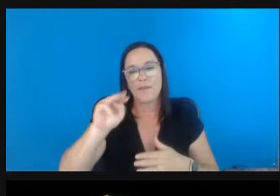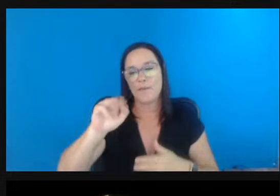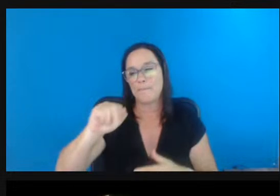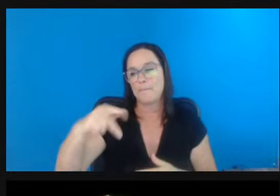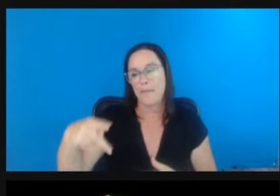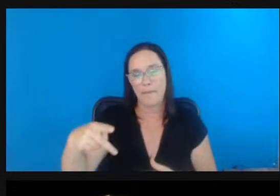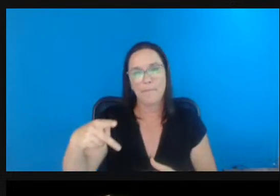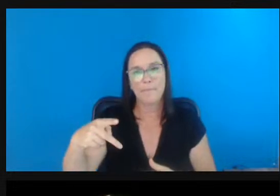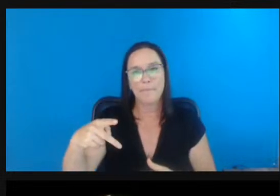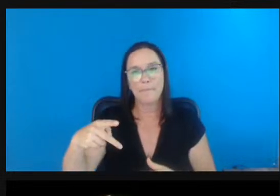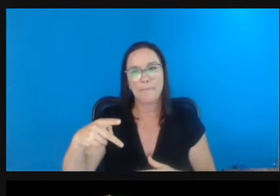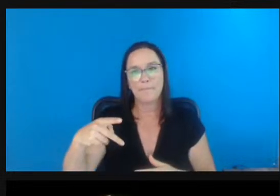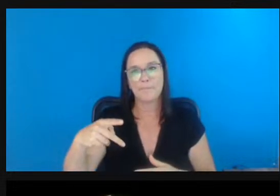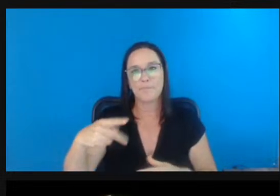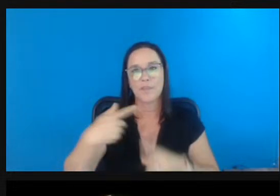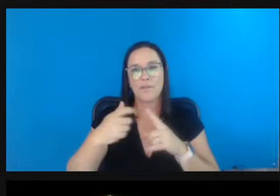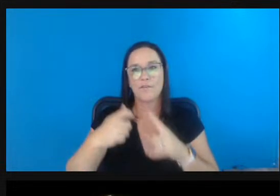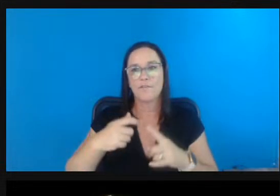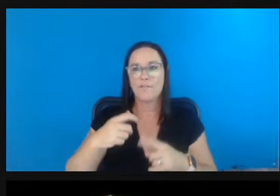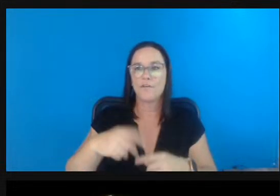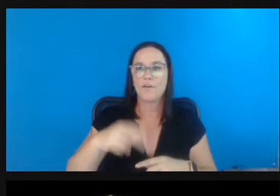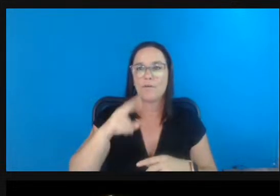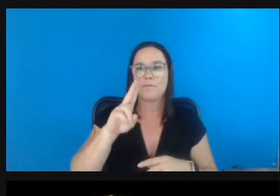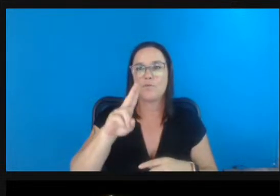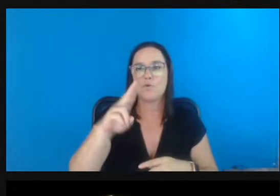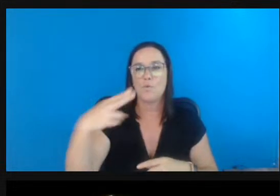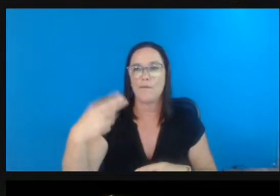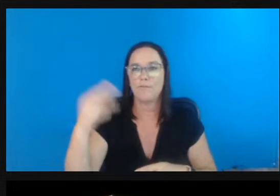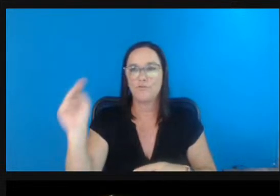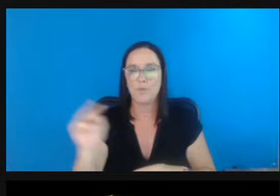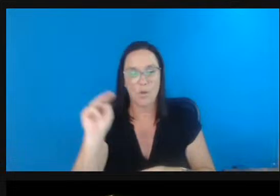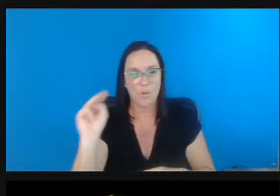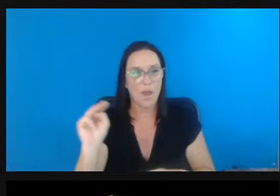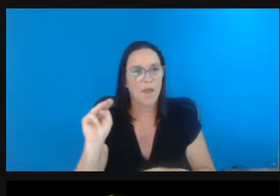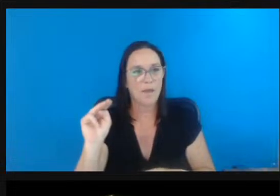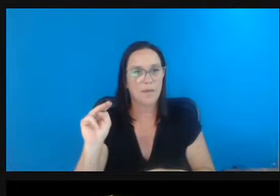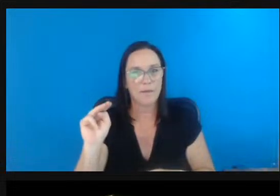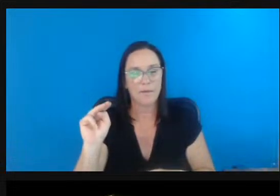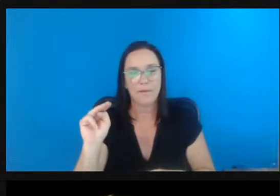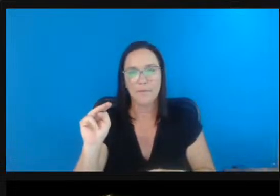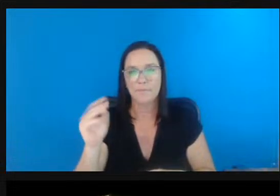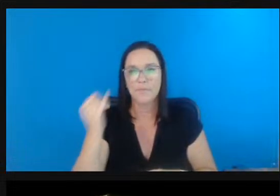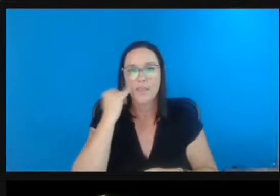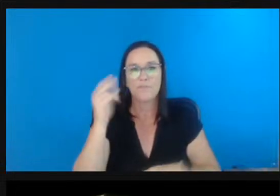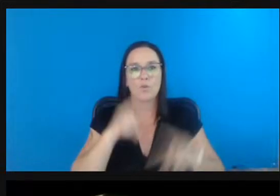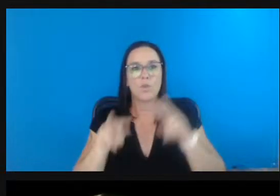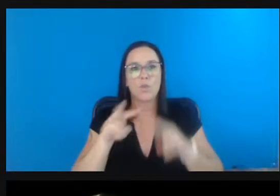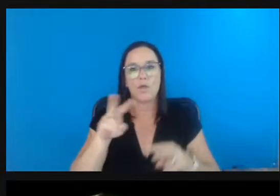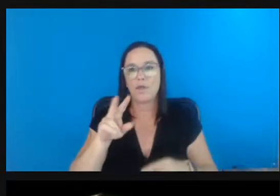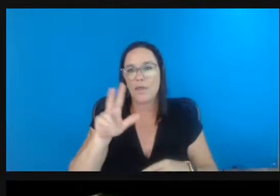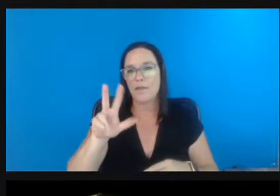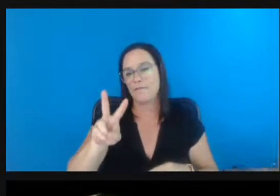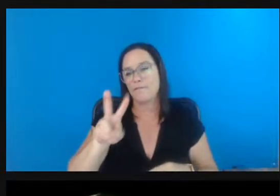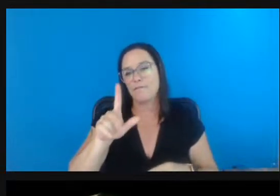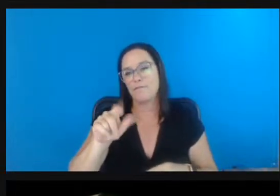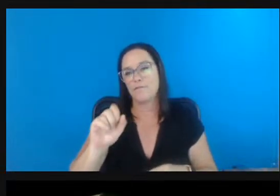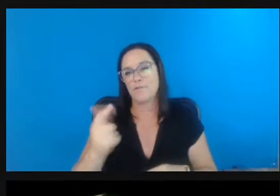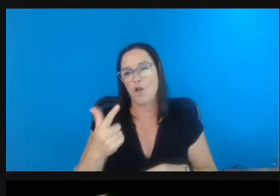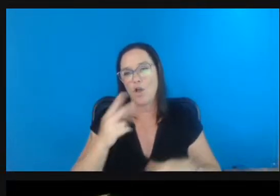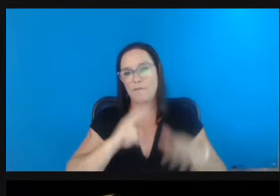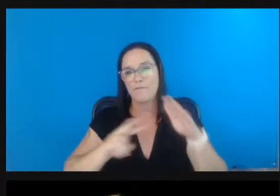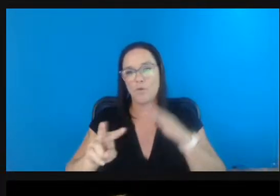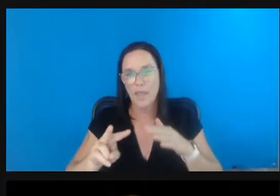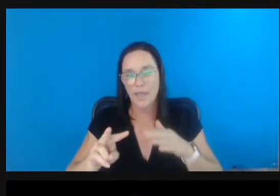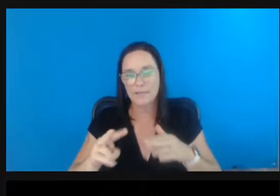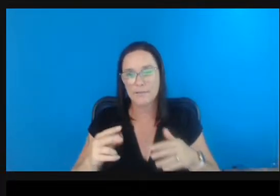from University of Hawaii at Manoa. And if you go to their VOG forecast dashboard, here is